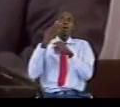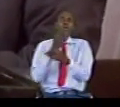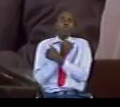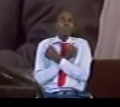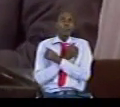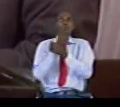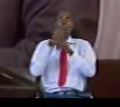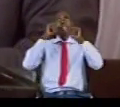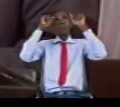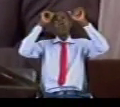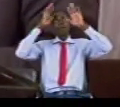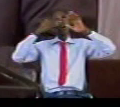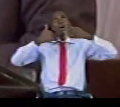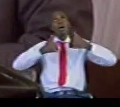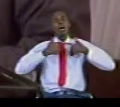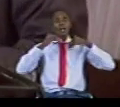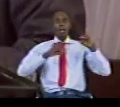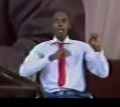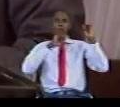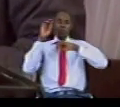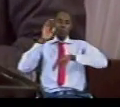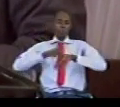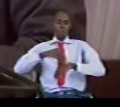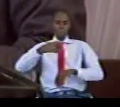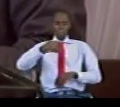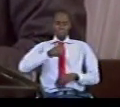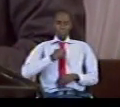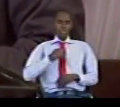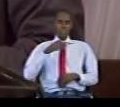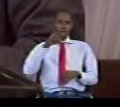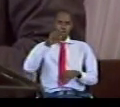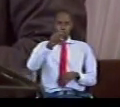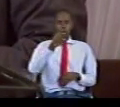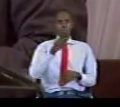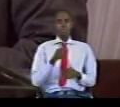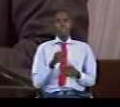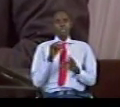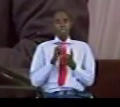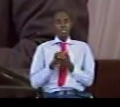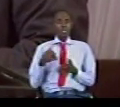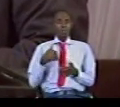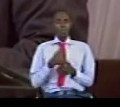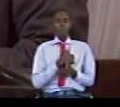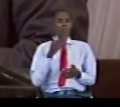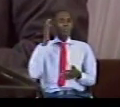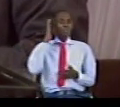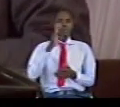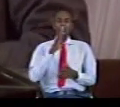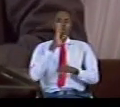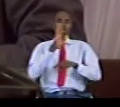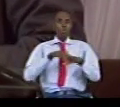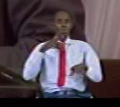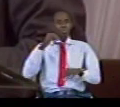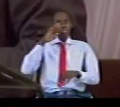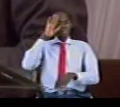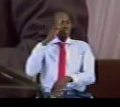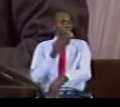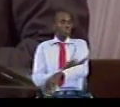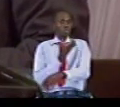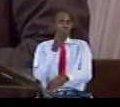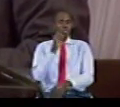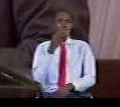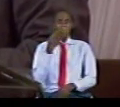has bestowed upon you, that we shall be called the sons of God. Therefore